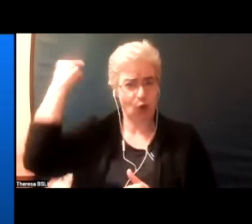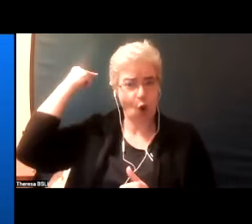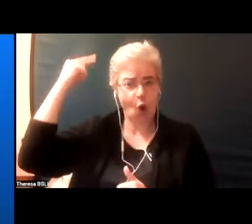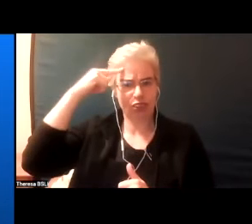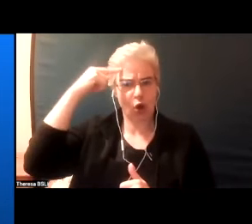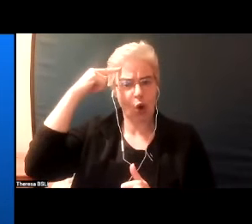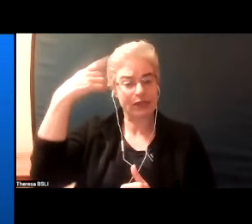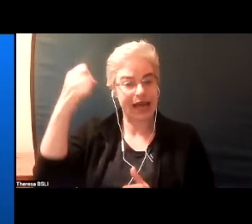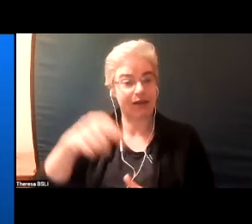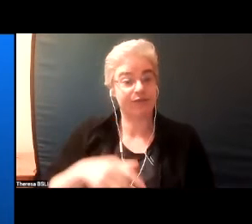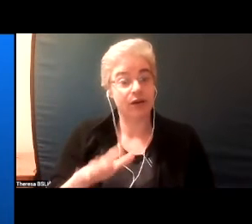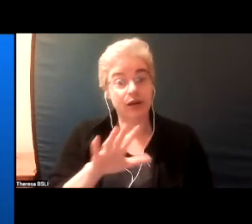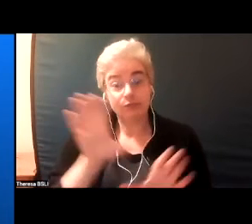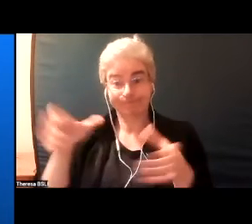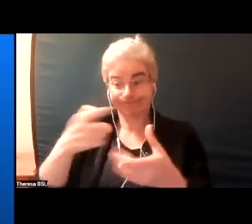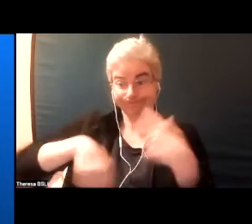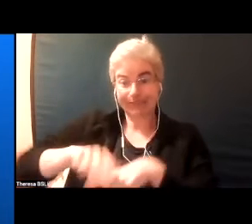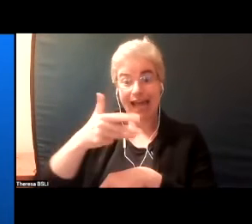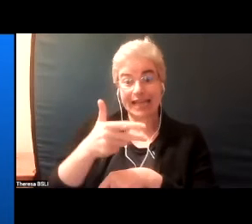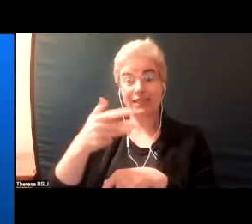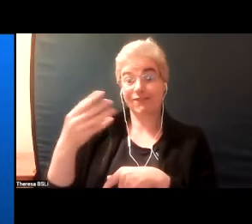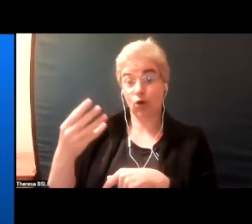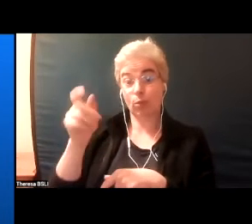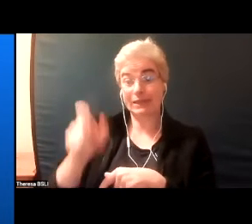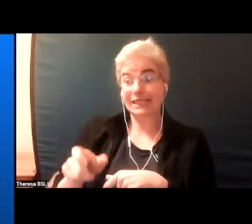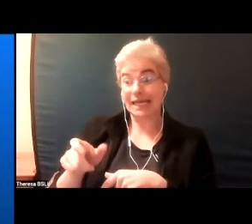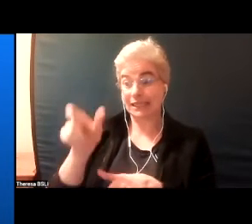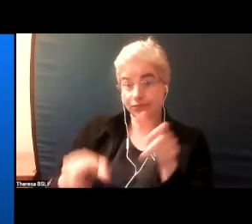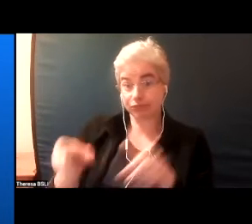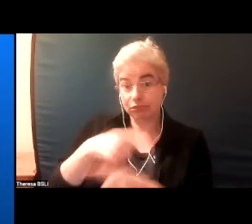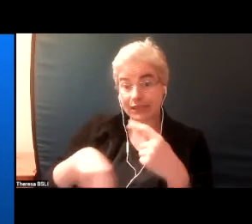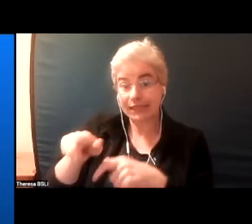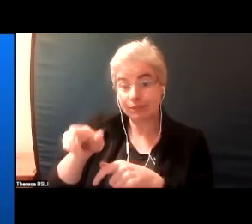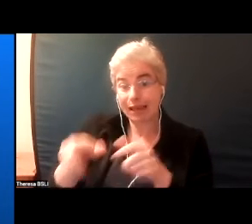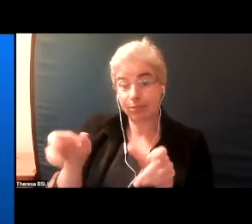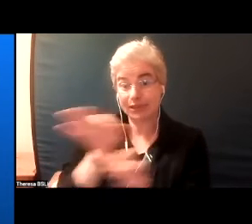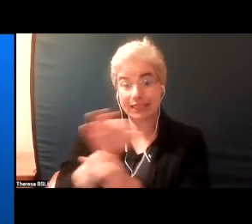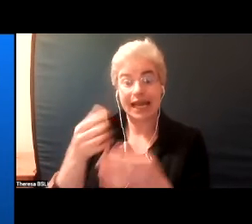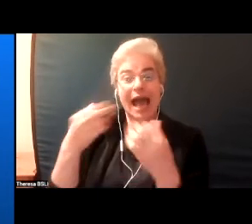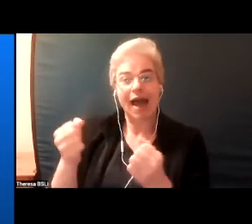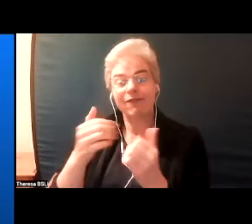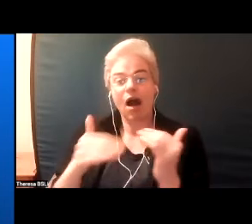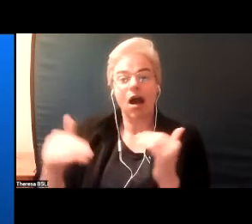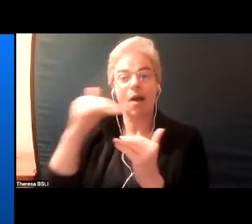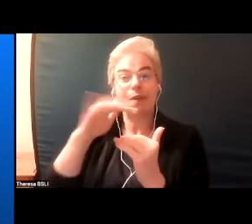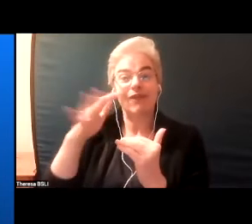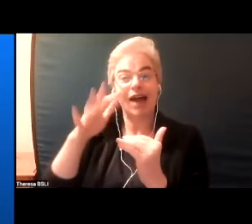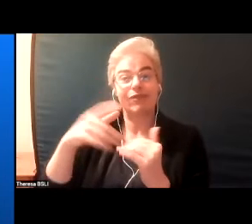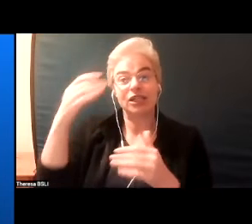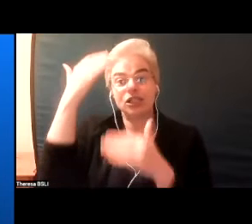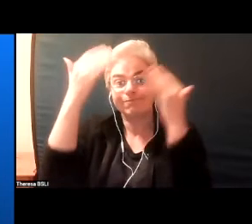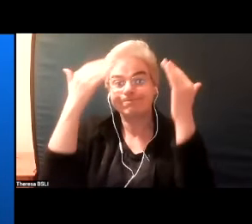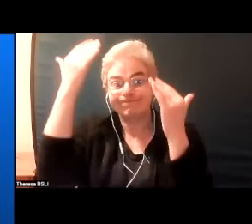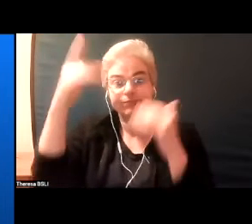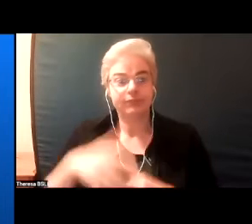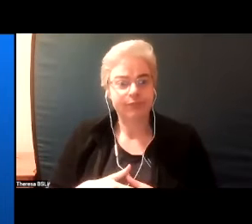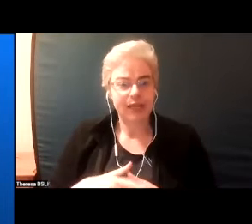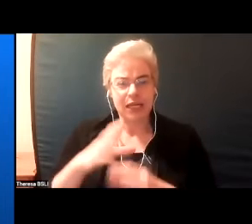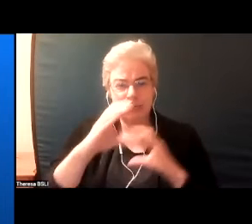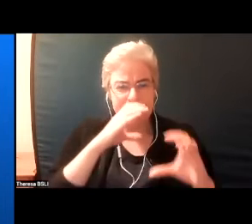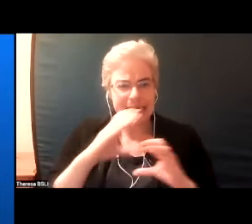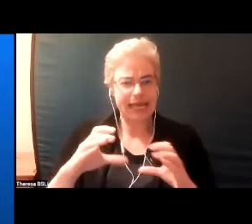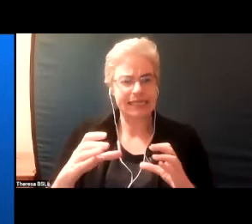Again, 84% they claim of dyslexics are above average at imagining. Communicating, crafting and